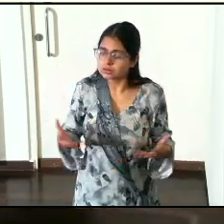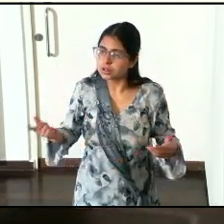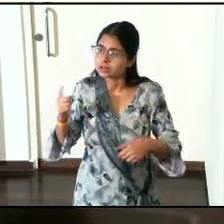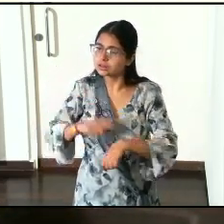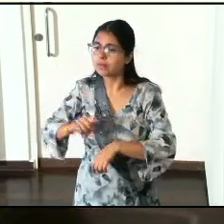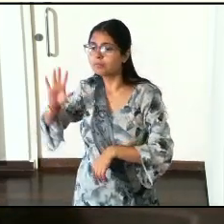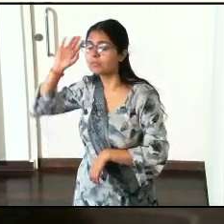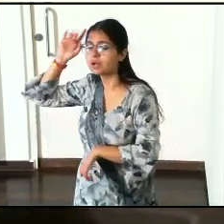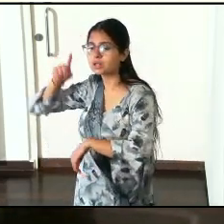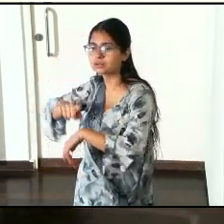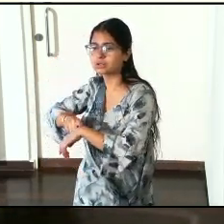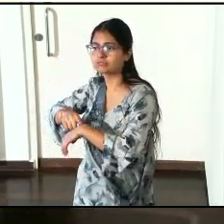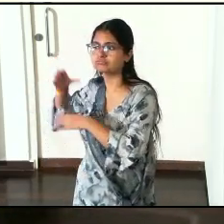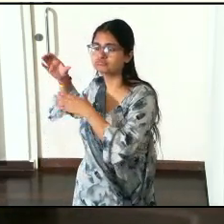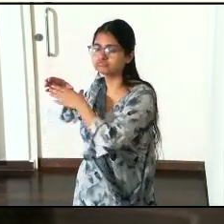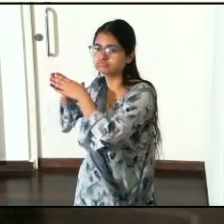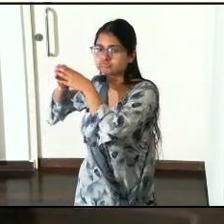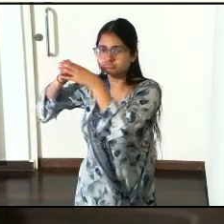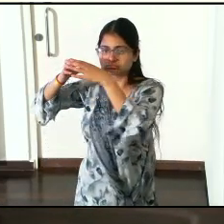of collective,